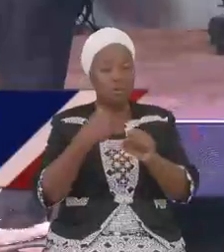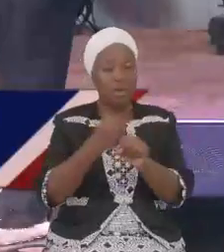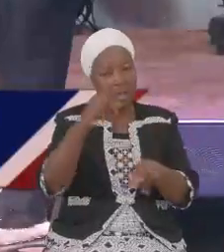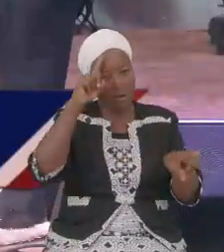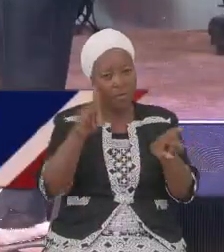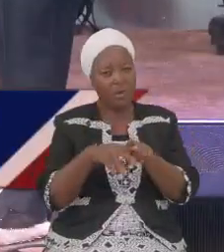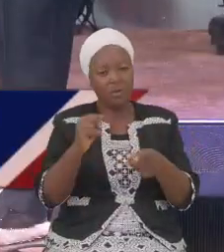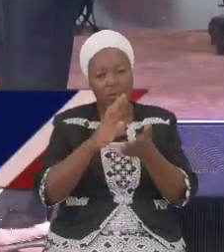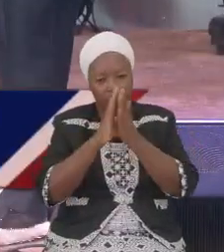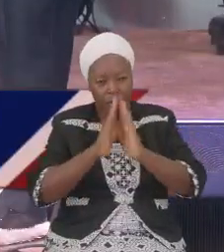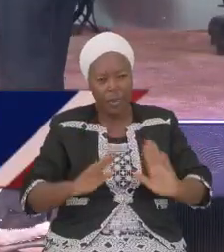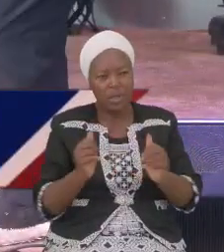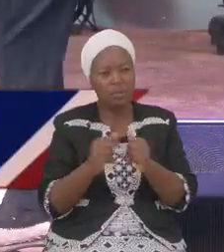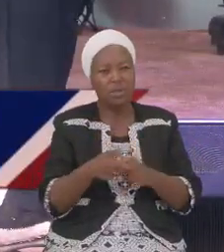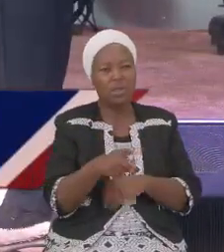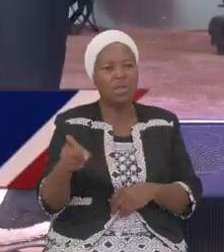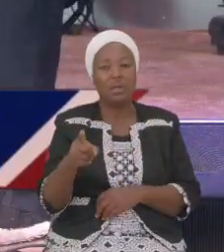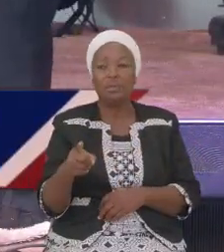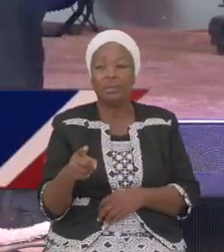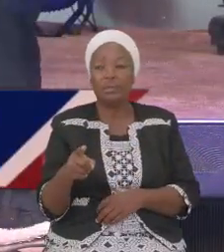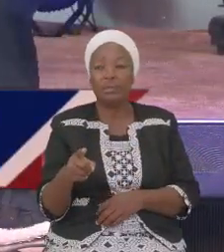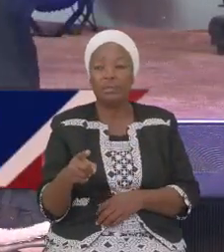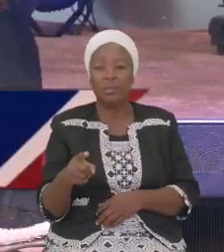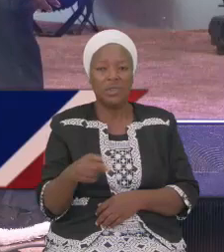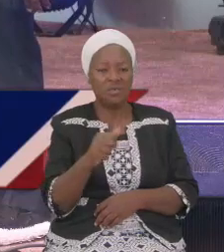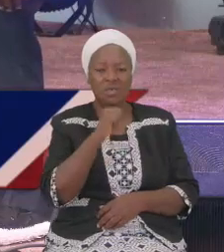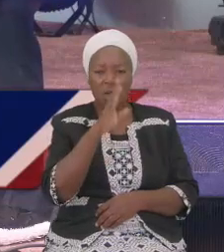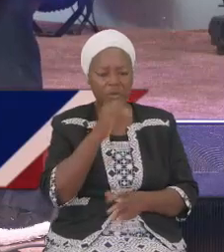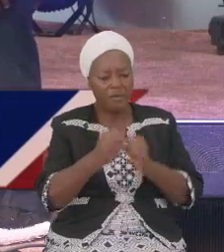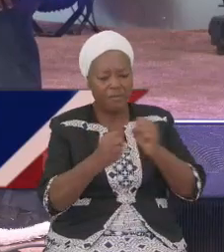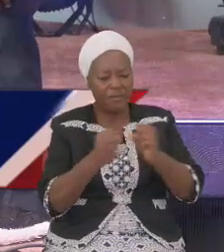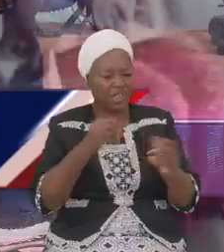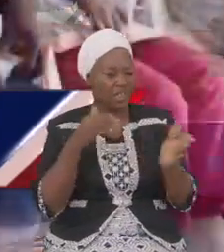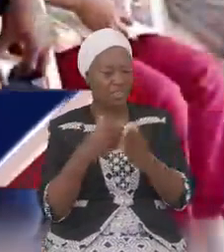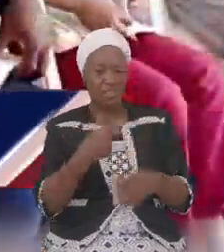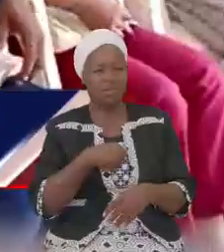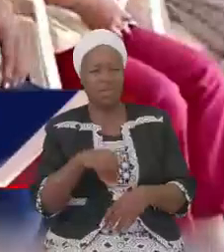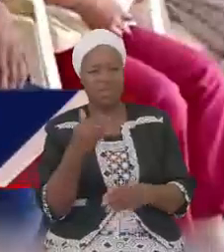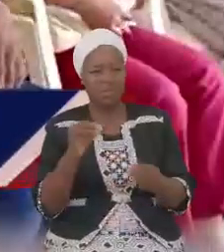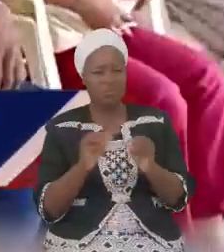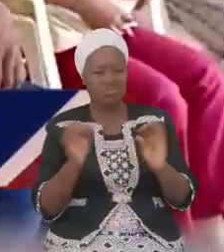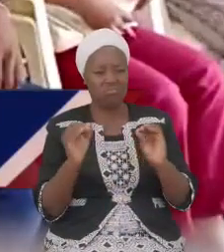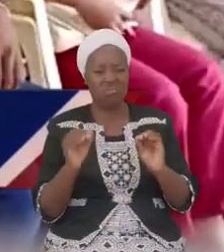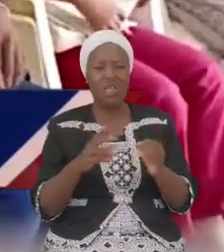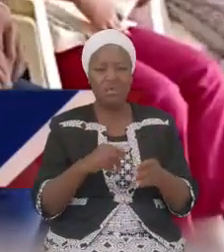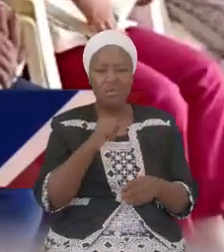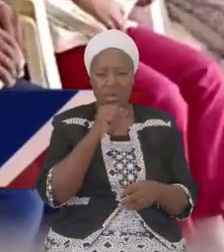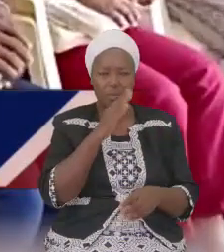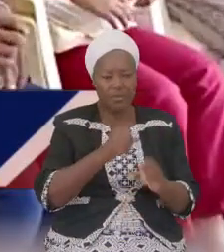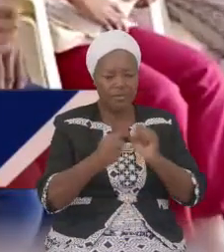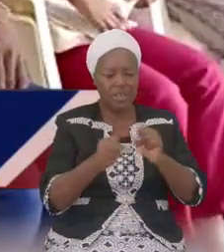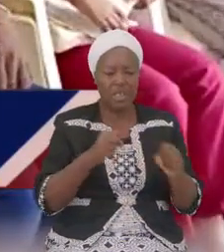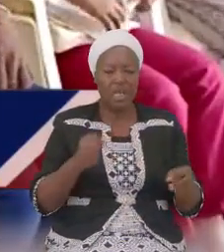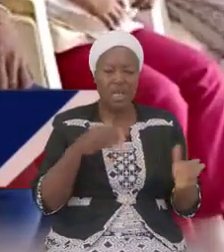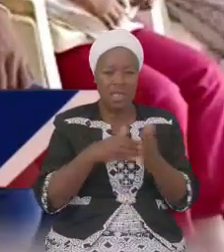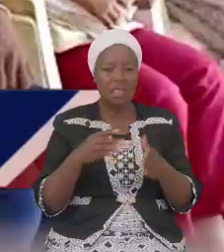of peace with them. They'll not be fighting against me. Woe to them that fight against their maker. And